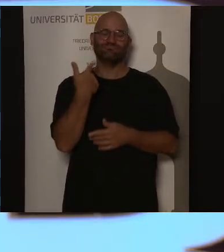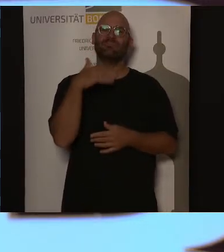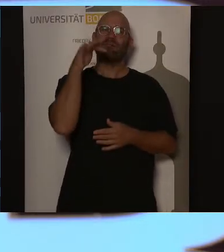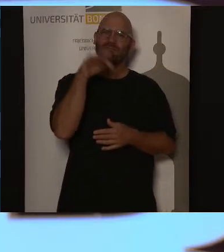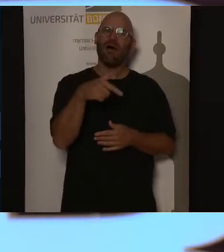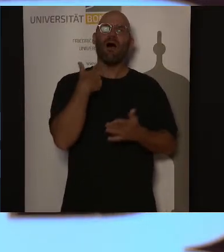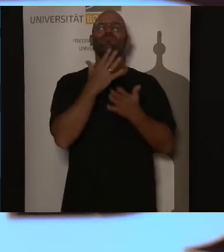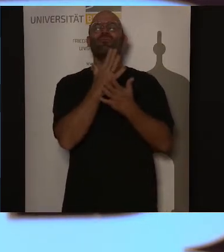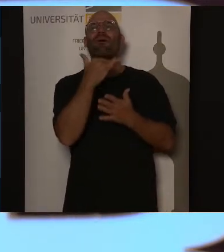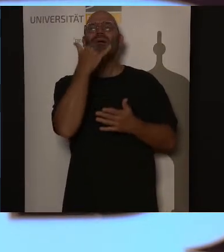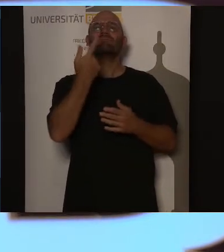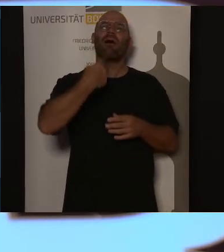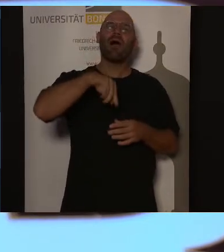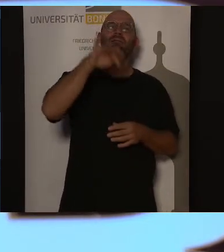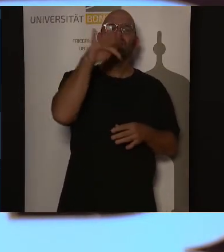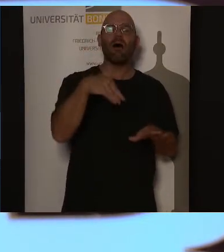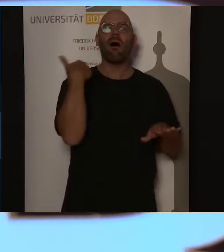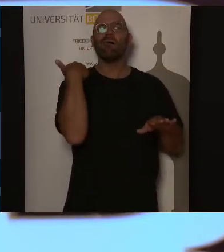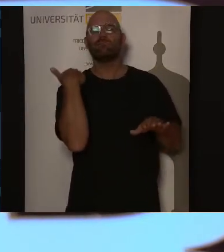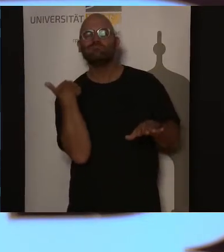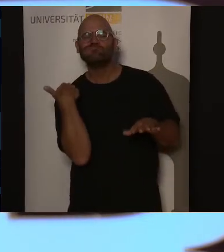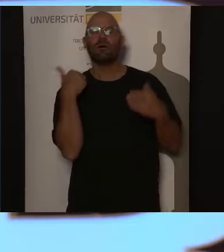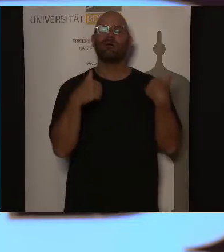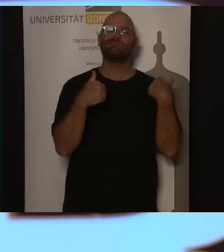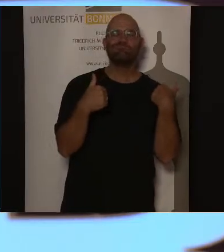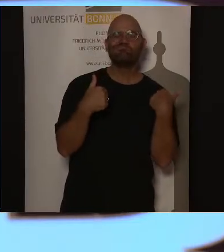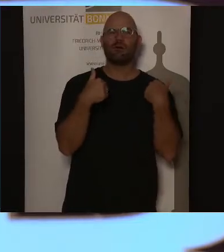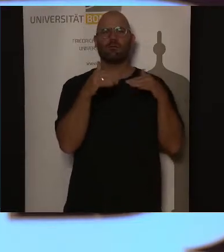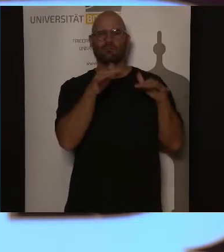from Irmgard's area, so